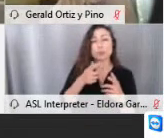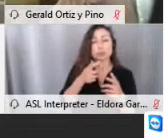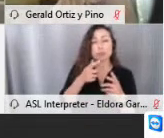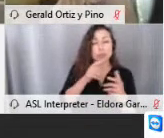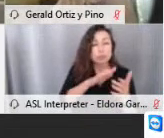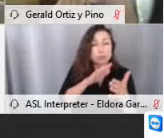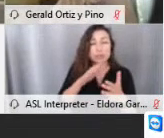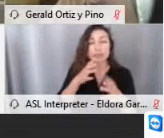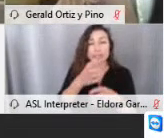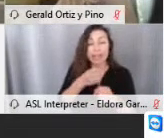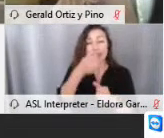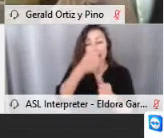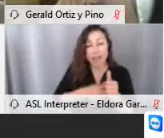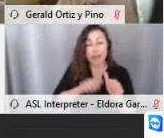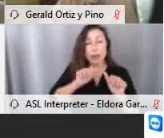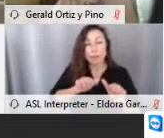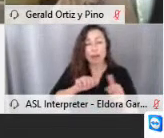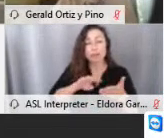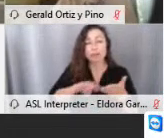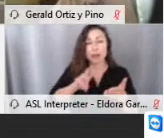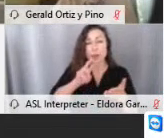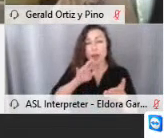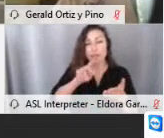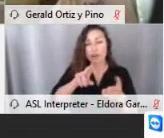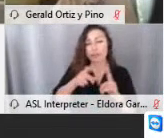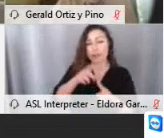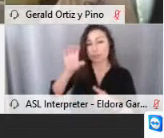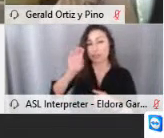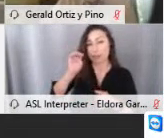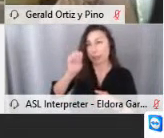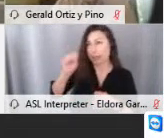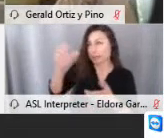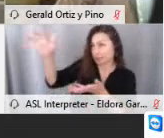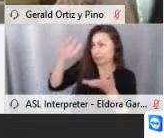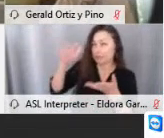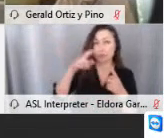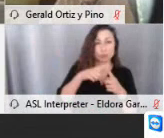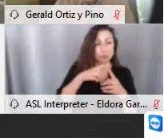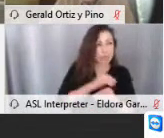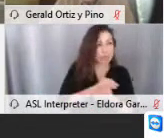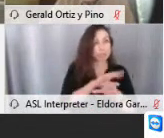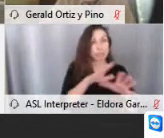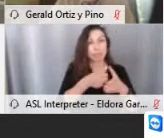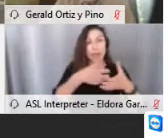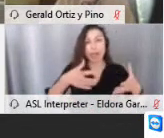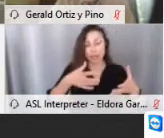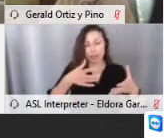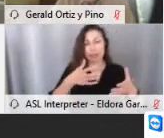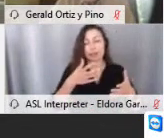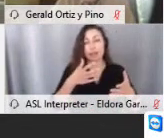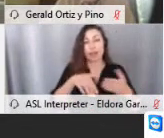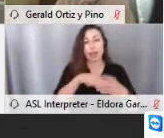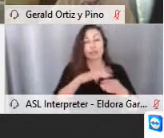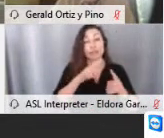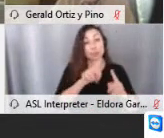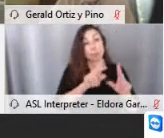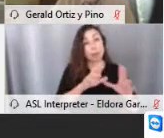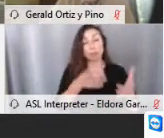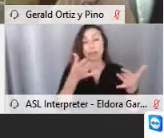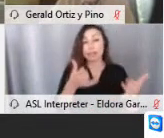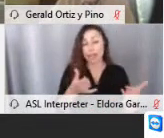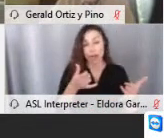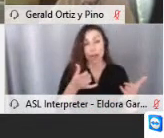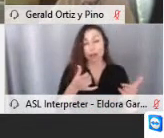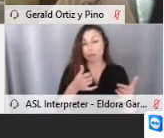possible waiver from CMS to expand coverage to a population that's now